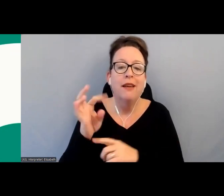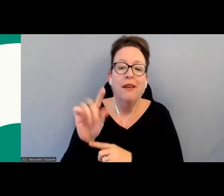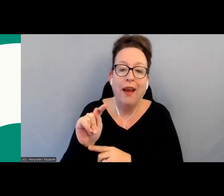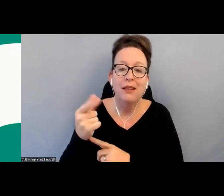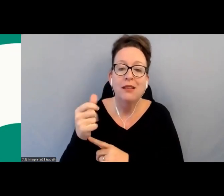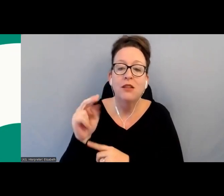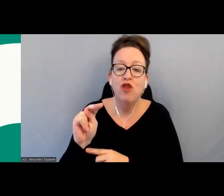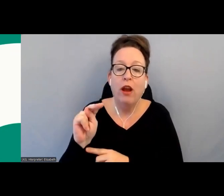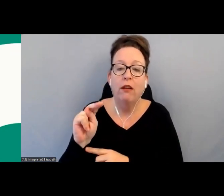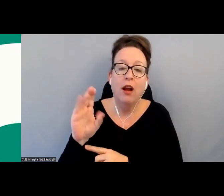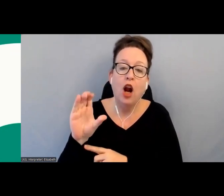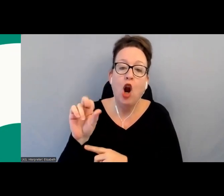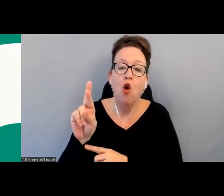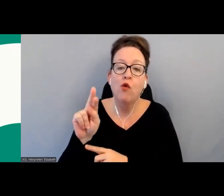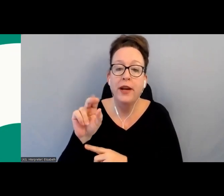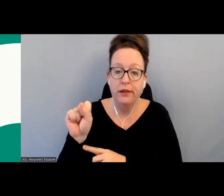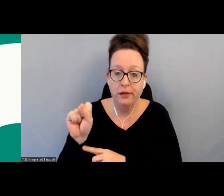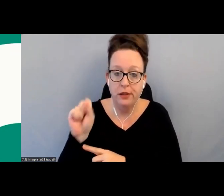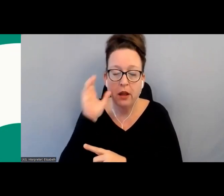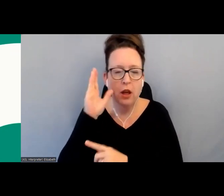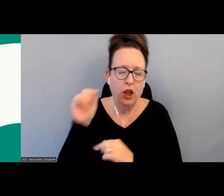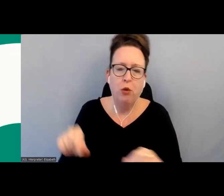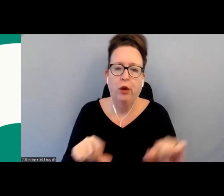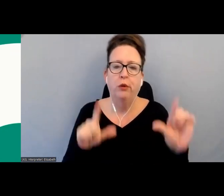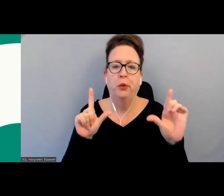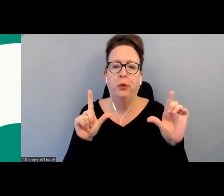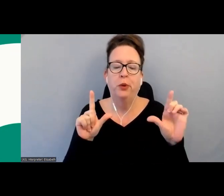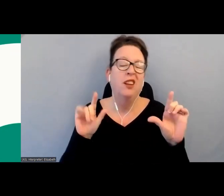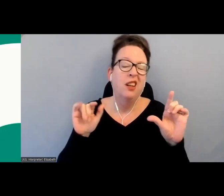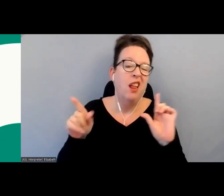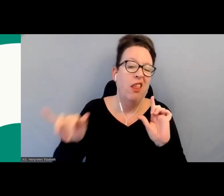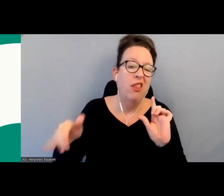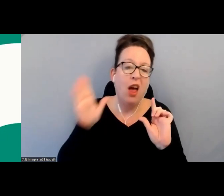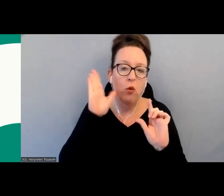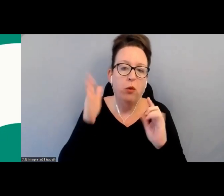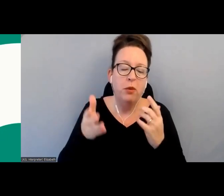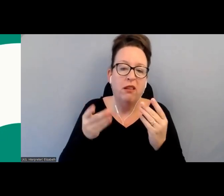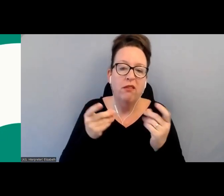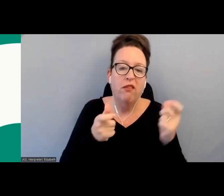landing page. Sometimes that's faster than navigating through the mass.gov site.